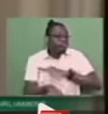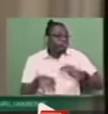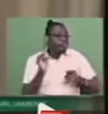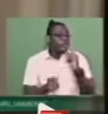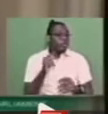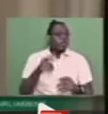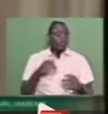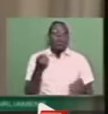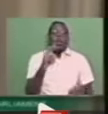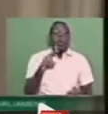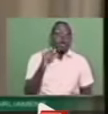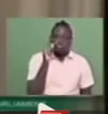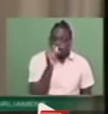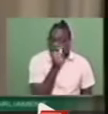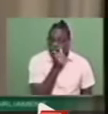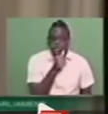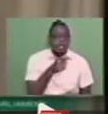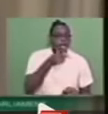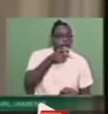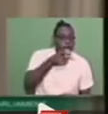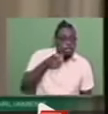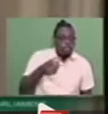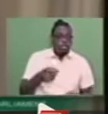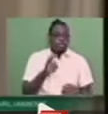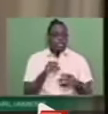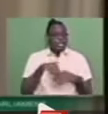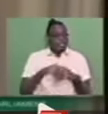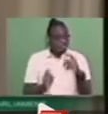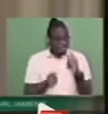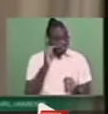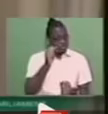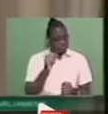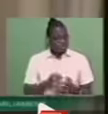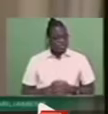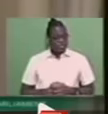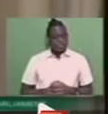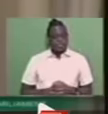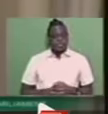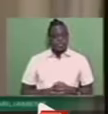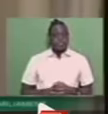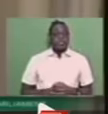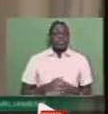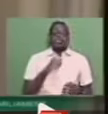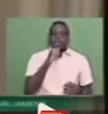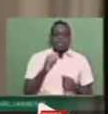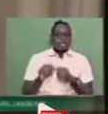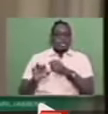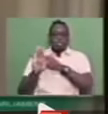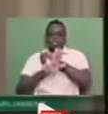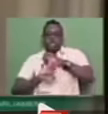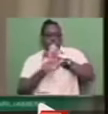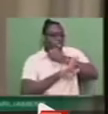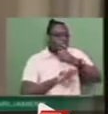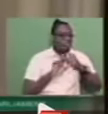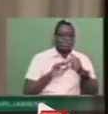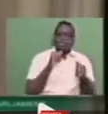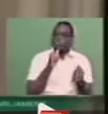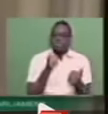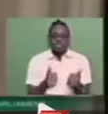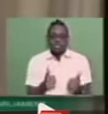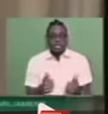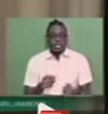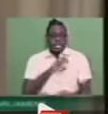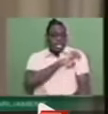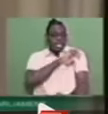with the arrogance that made a politician with no experience in the energy sector think that he could